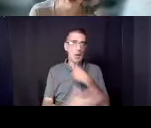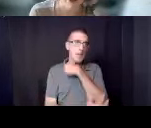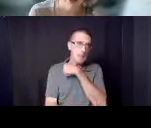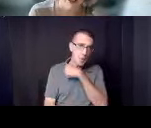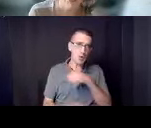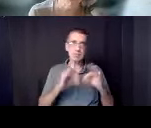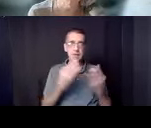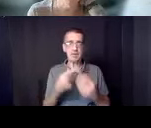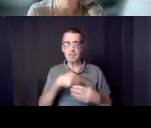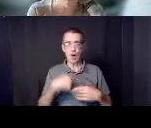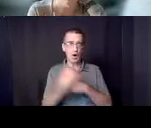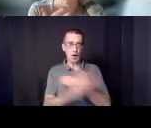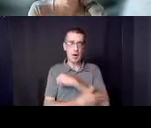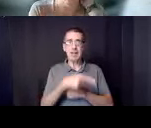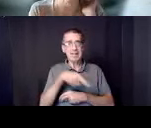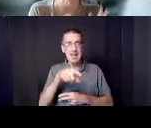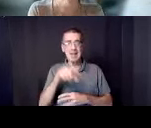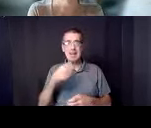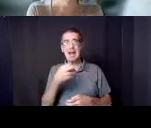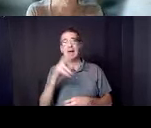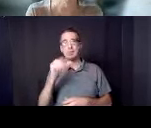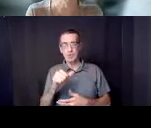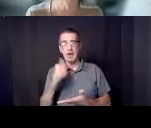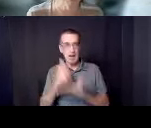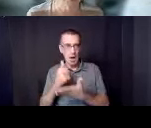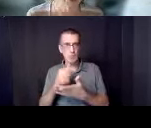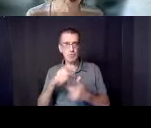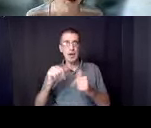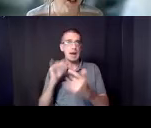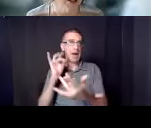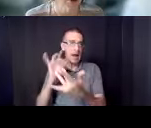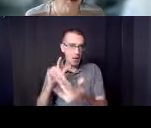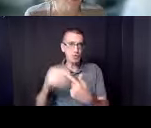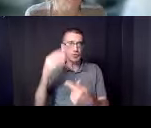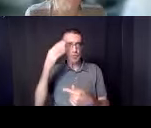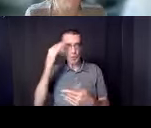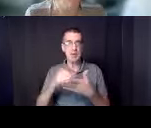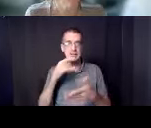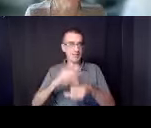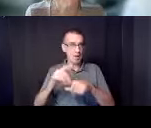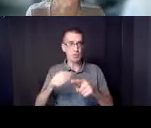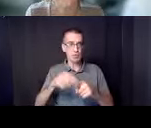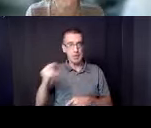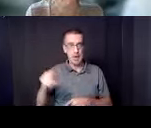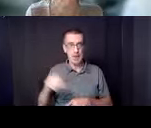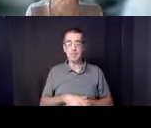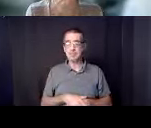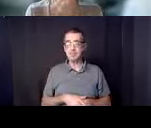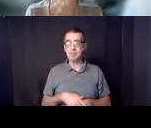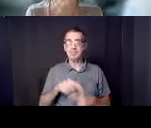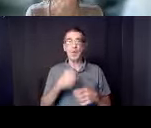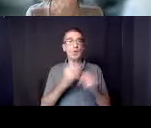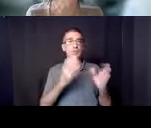families in our country. They need some extra help and outreach to know that this is available to them. Then the rescue